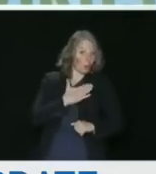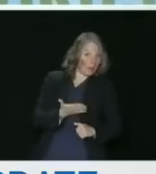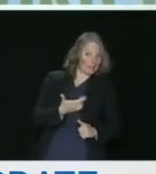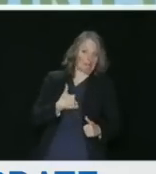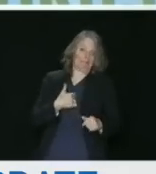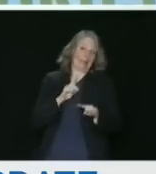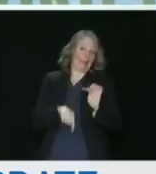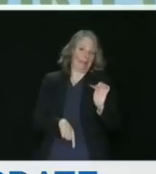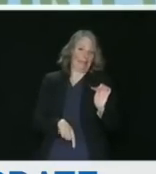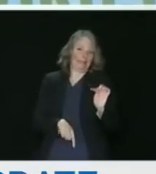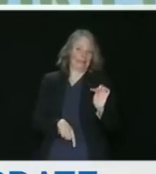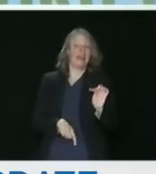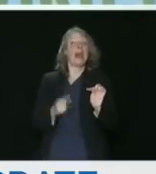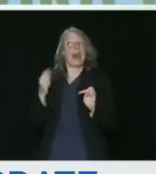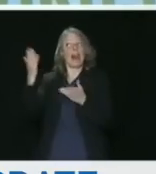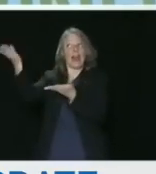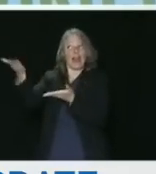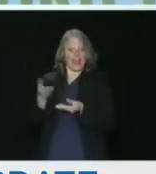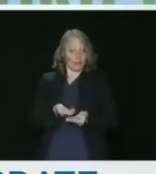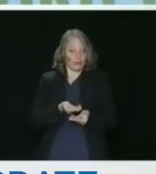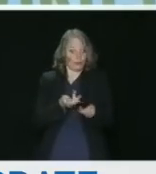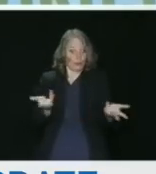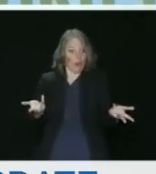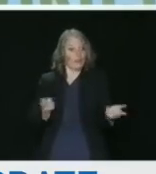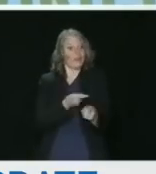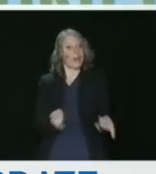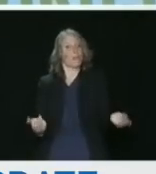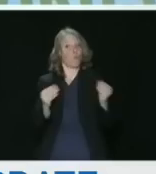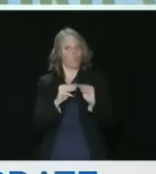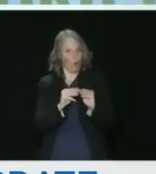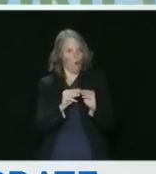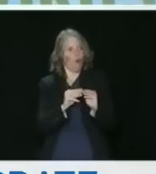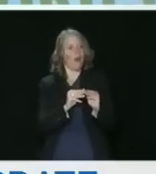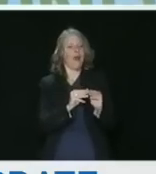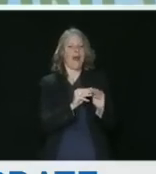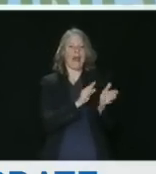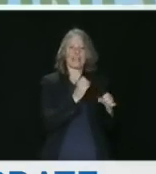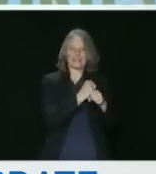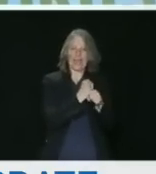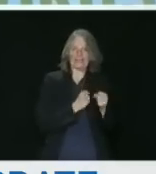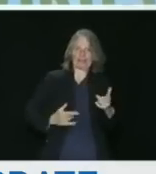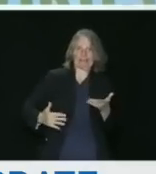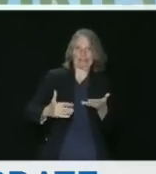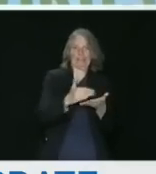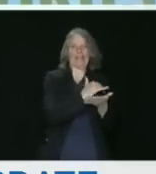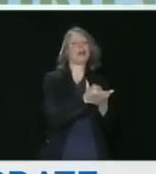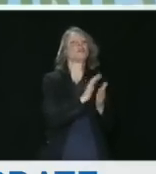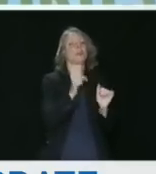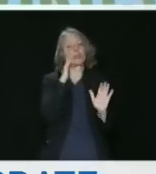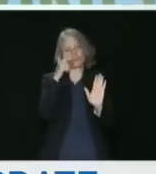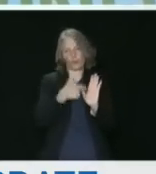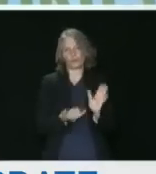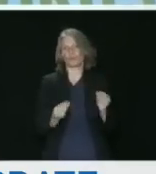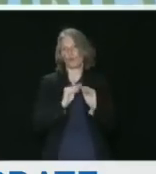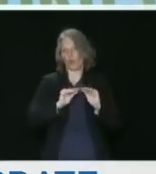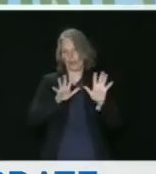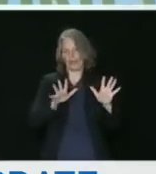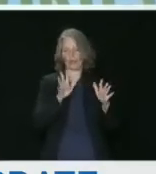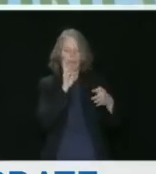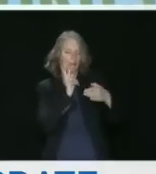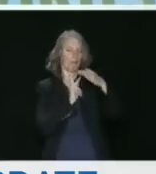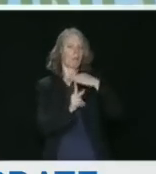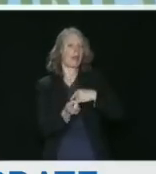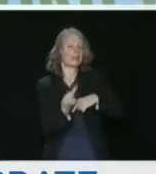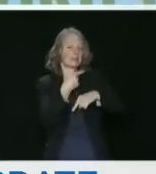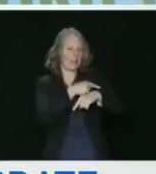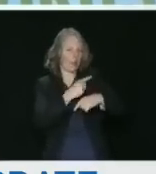coverage data becomes more apparent, we'll be able to sort of see how this is trending. But that's not the only